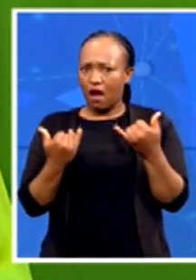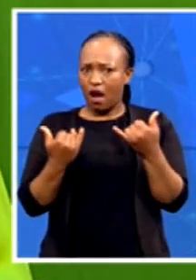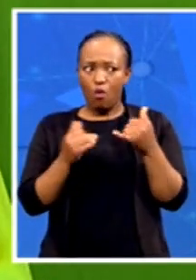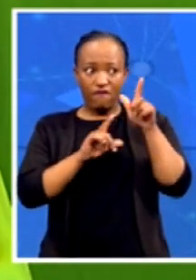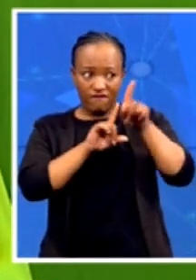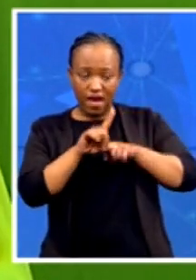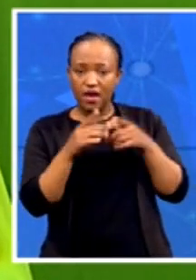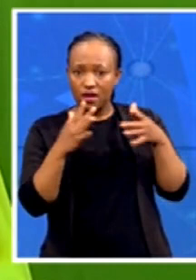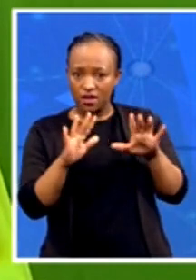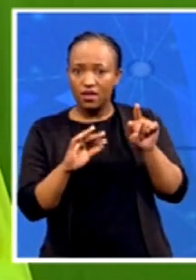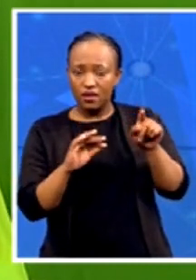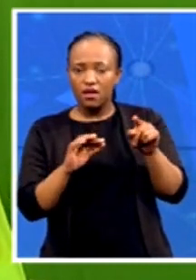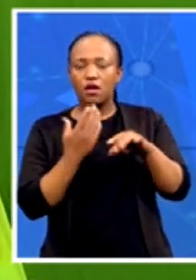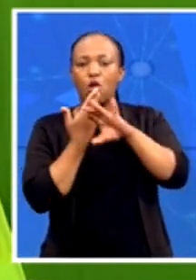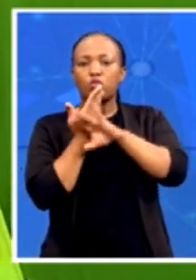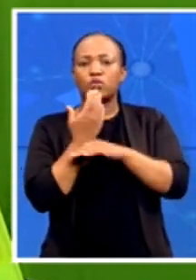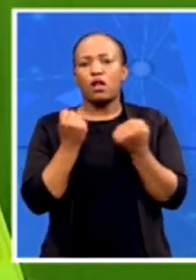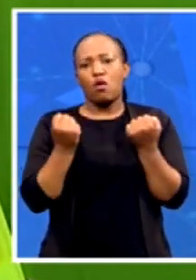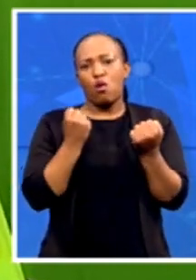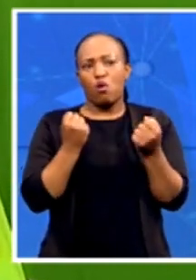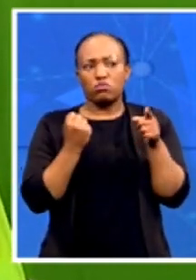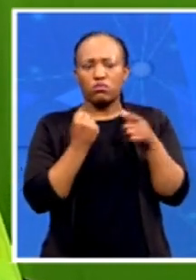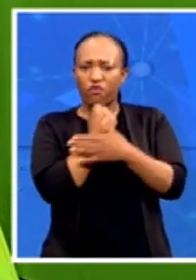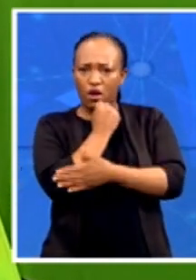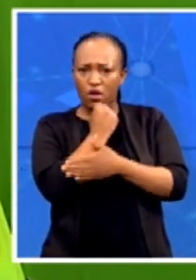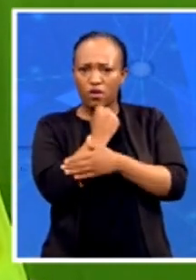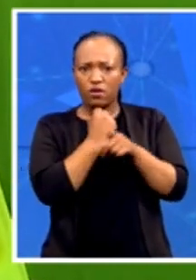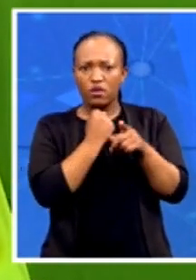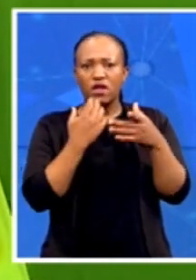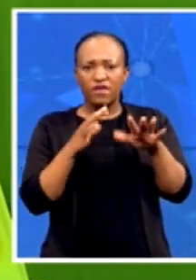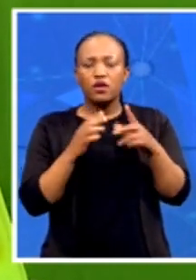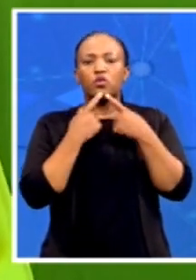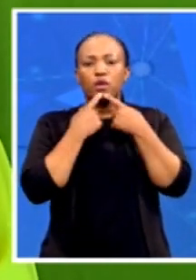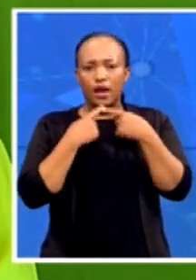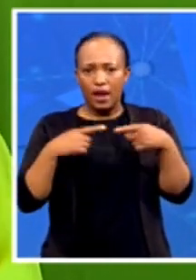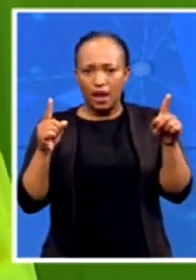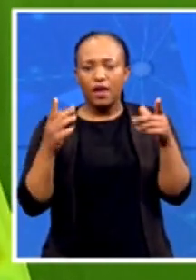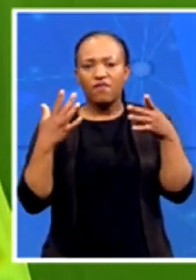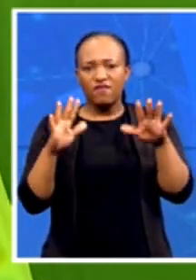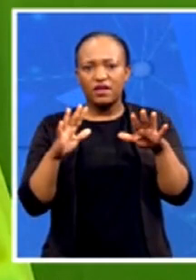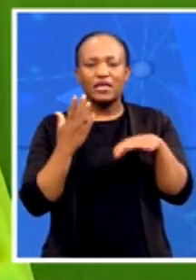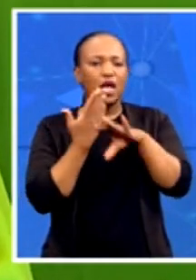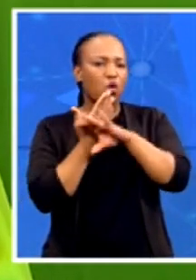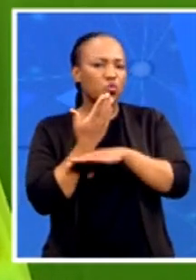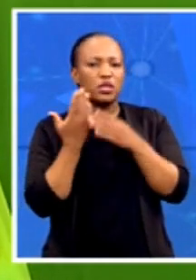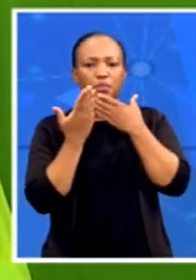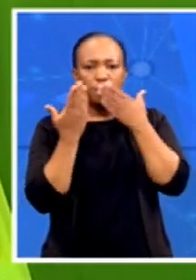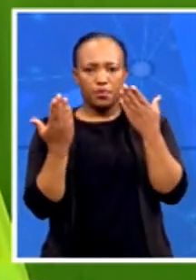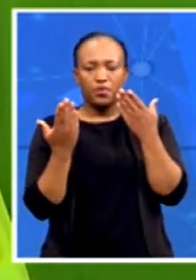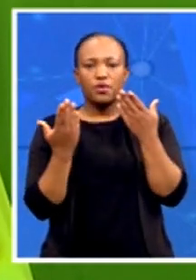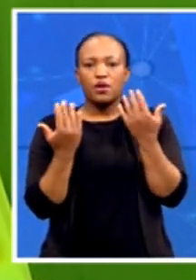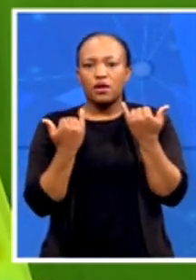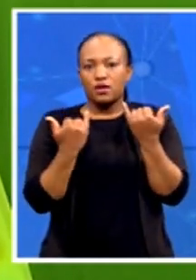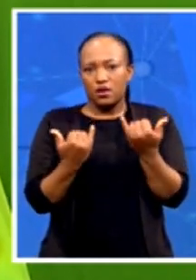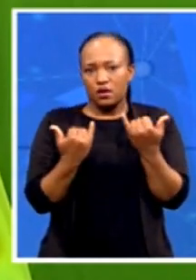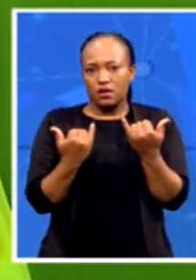this country declared their act to be unconstitutional. Now they're looking for other excuses,